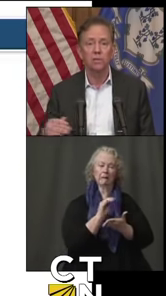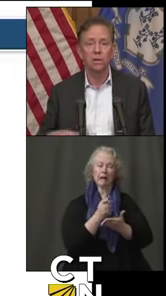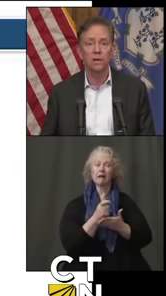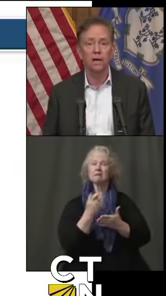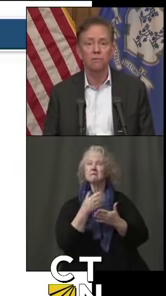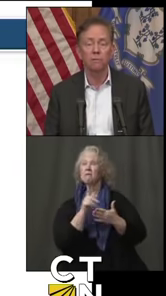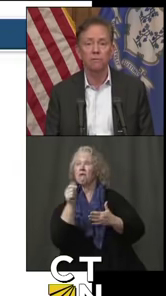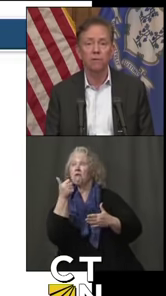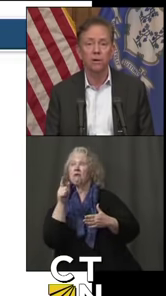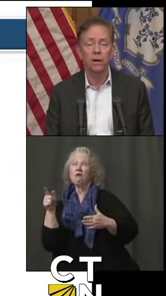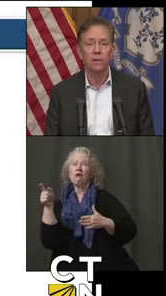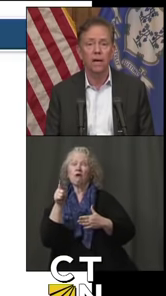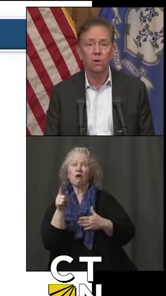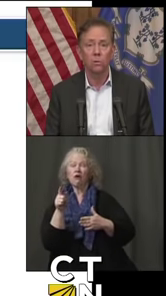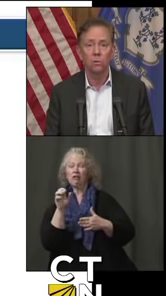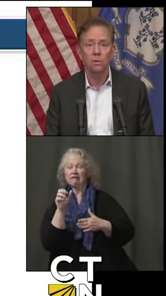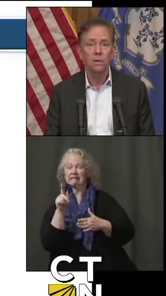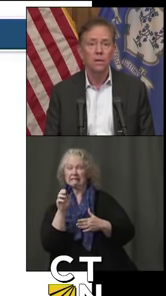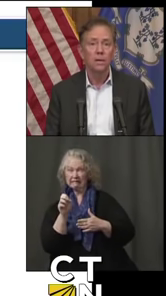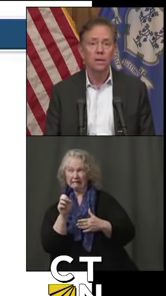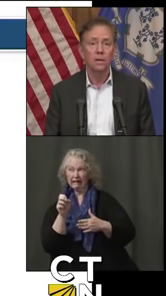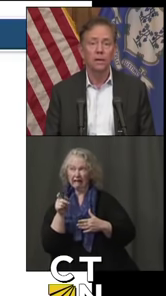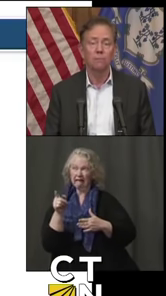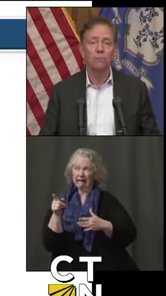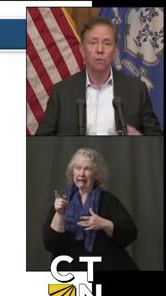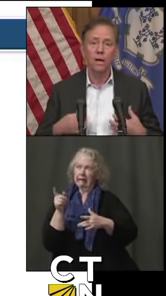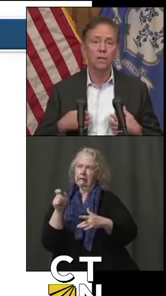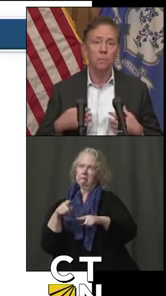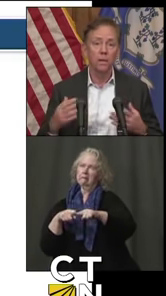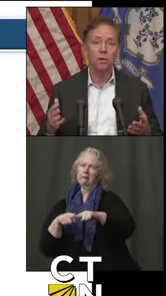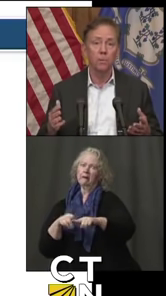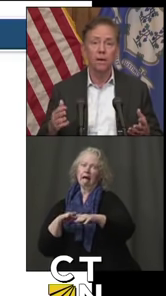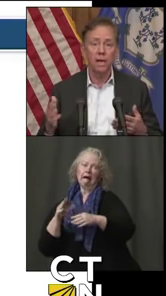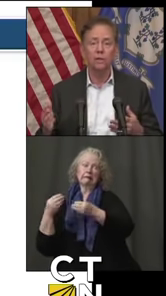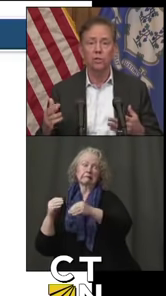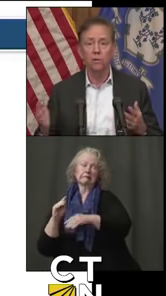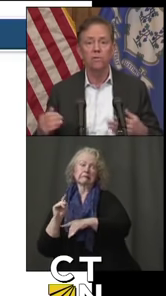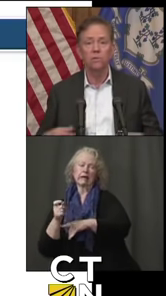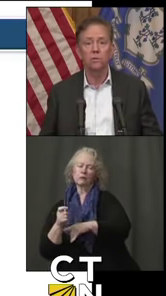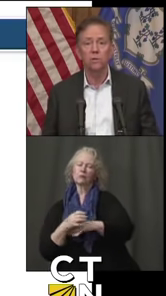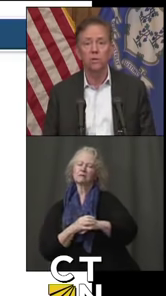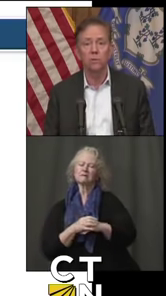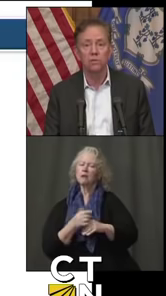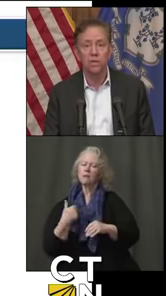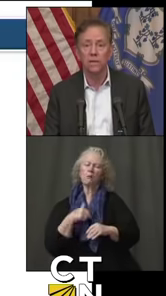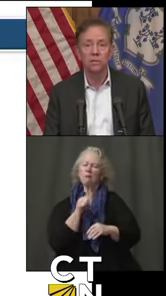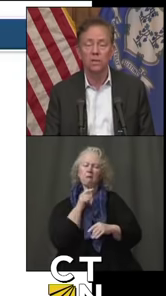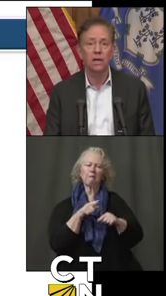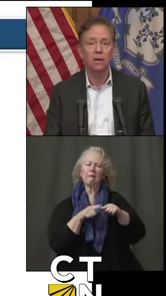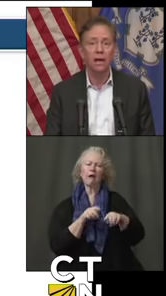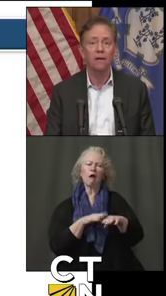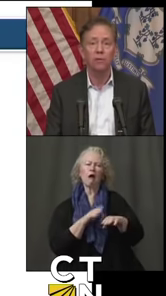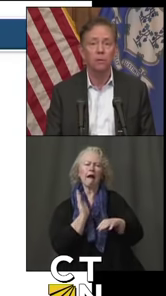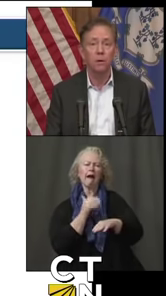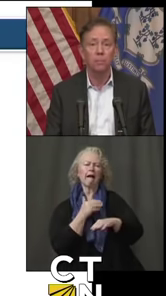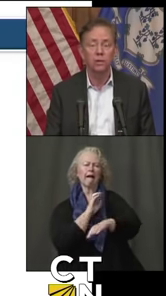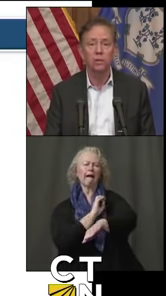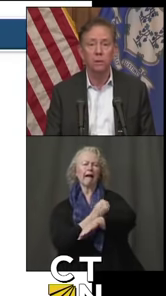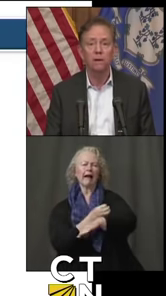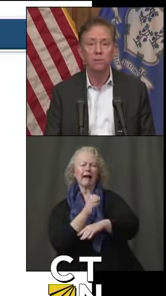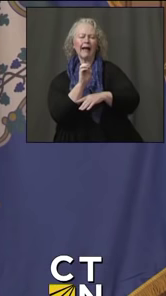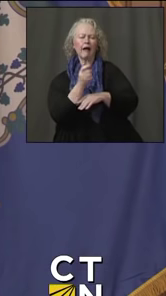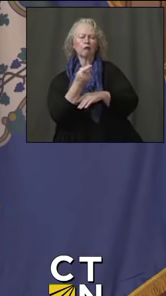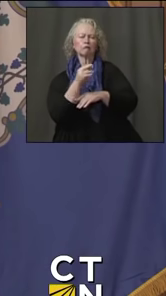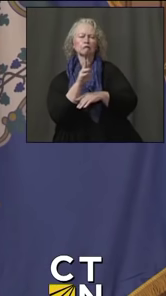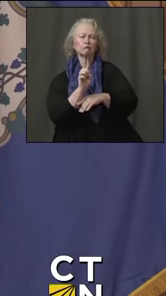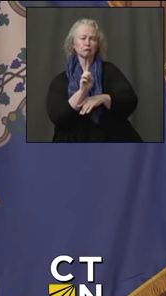tax, they're going to have to figure out that hole. We're not dependent upon energy revenues. There are a number of states that get half their budget